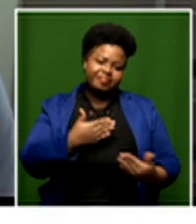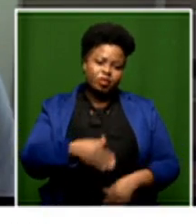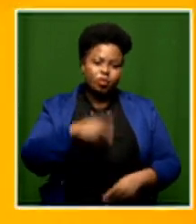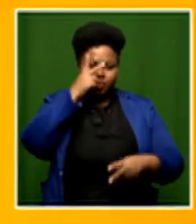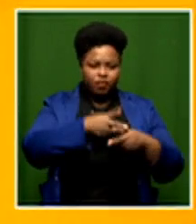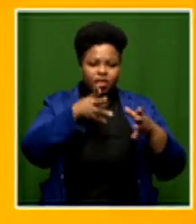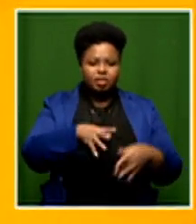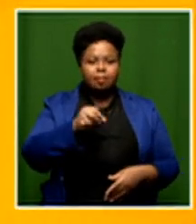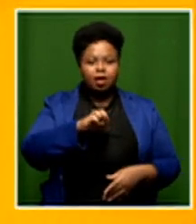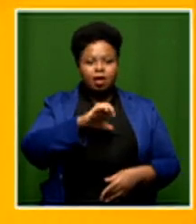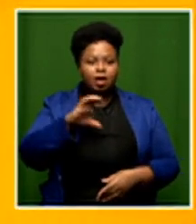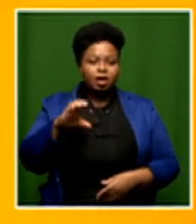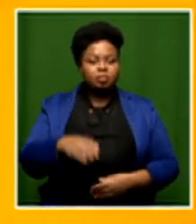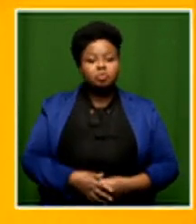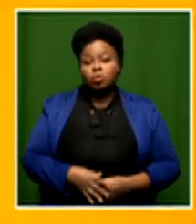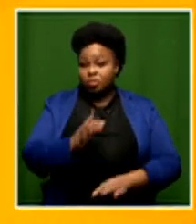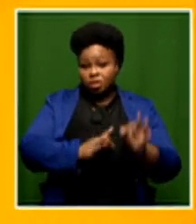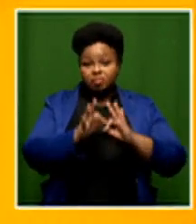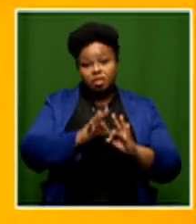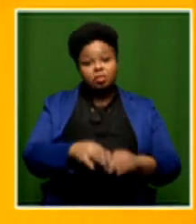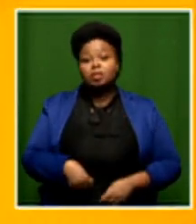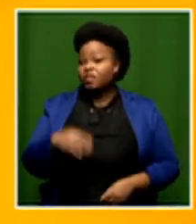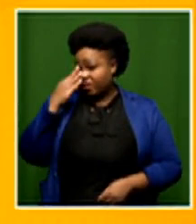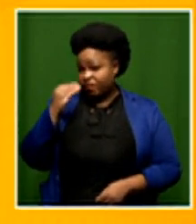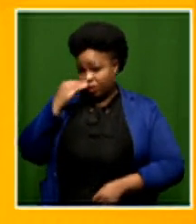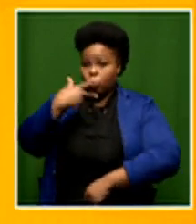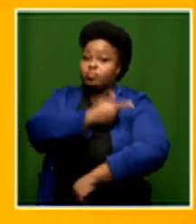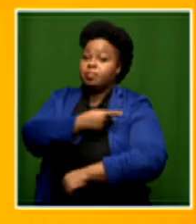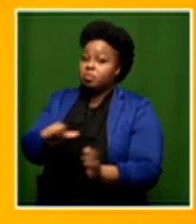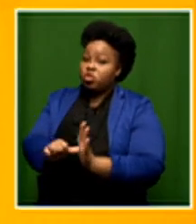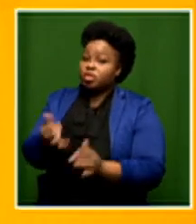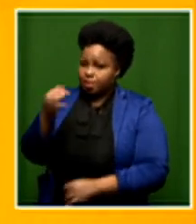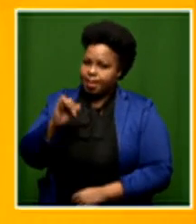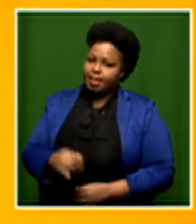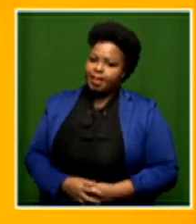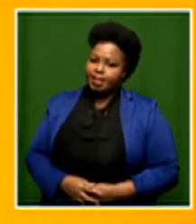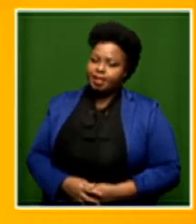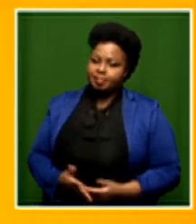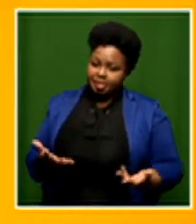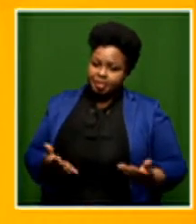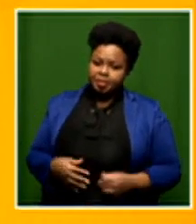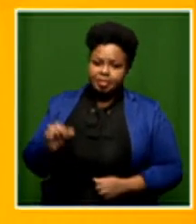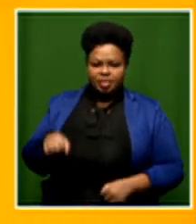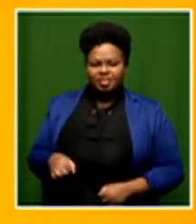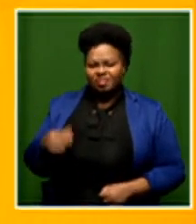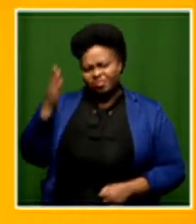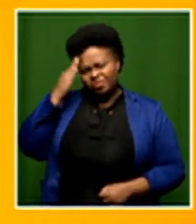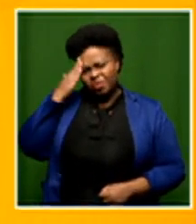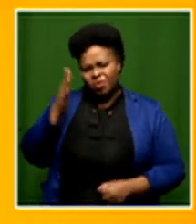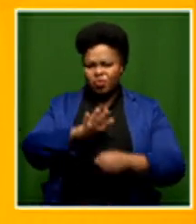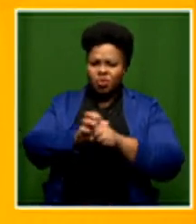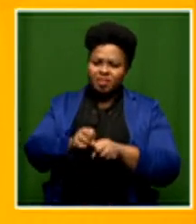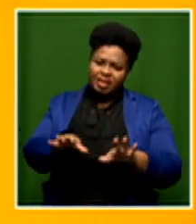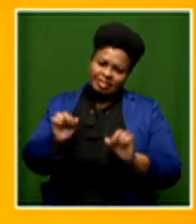Marc Mendelson talking to us about why it is still important to get that seasonal flu shot amidst this